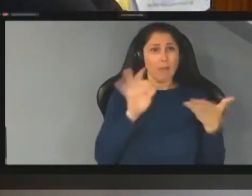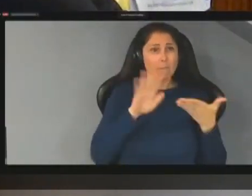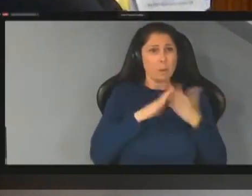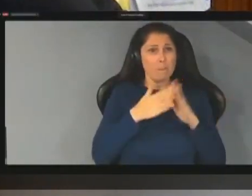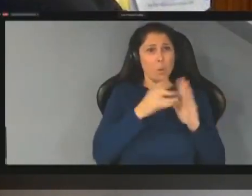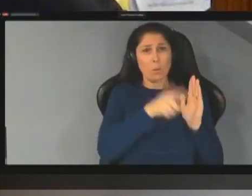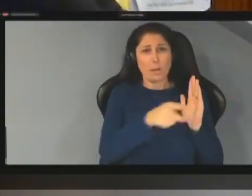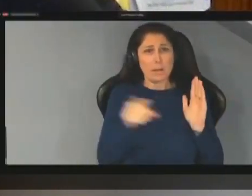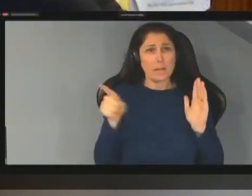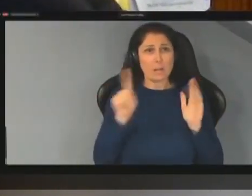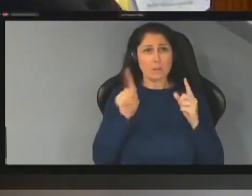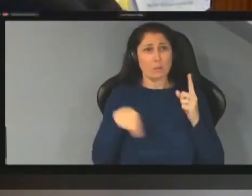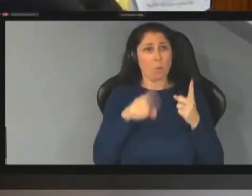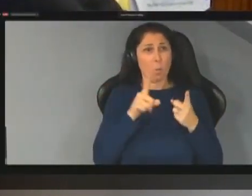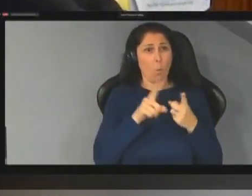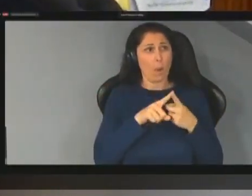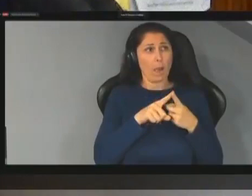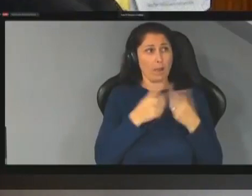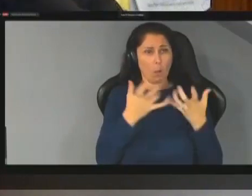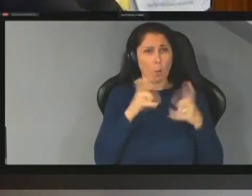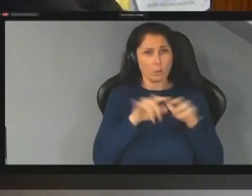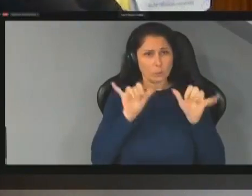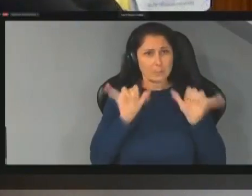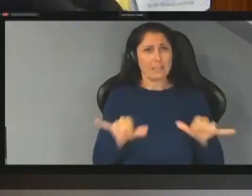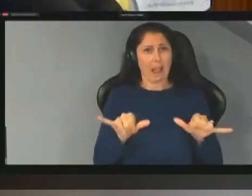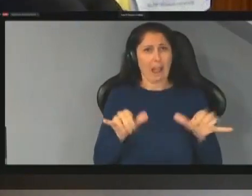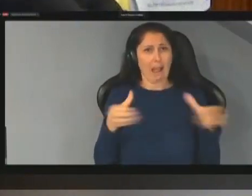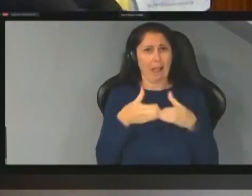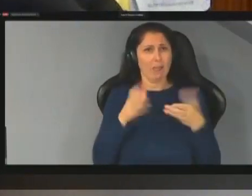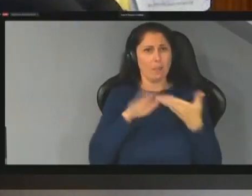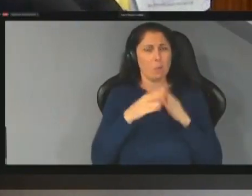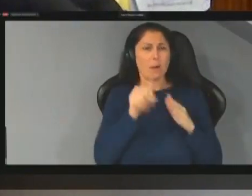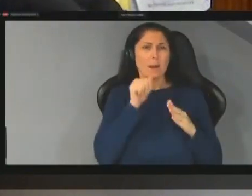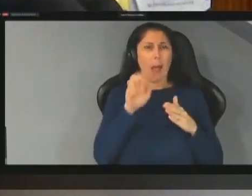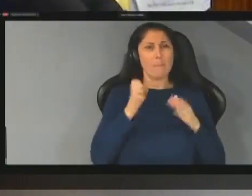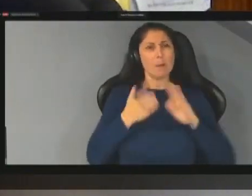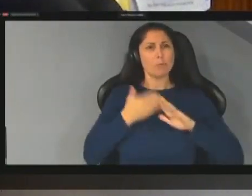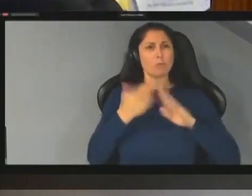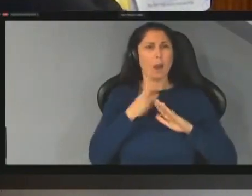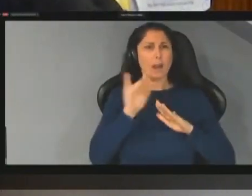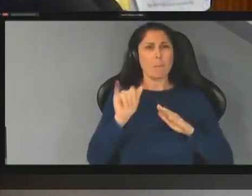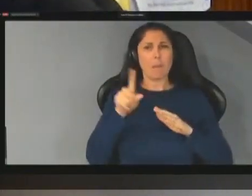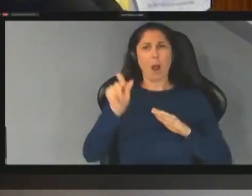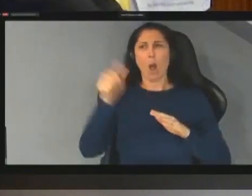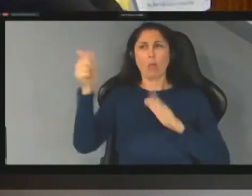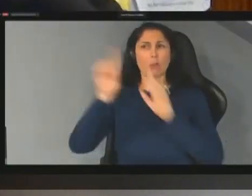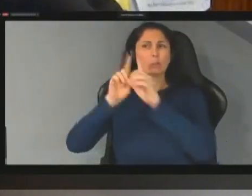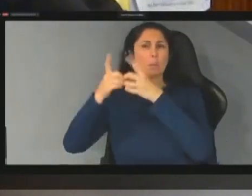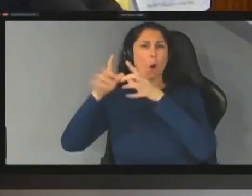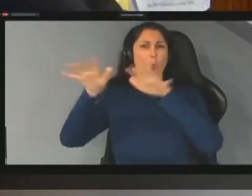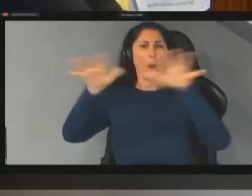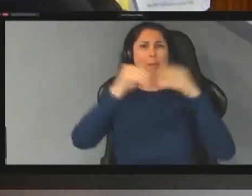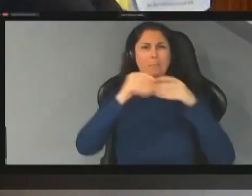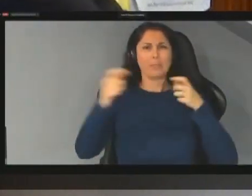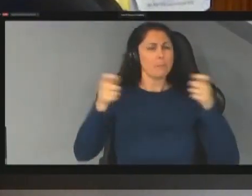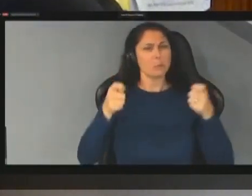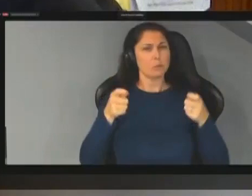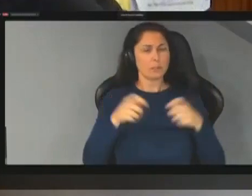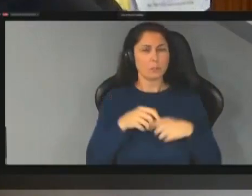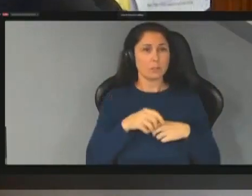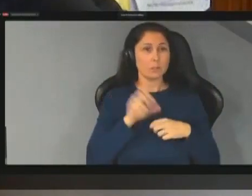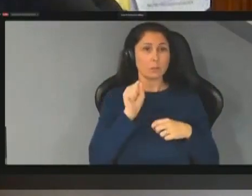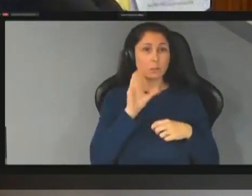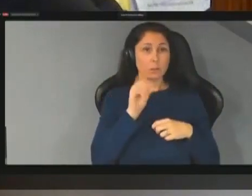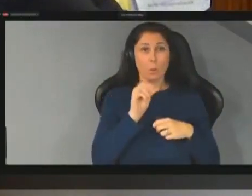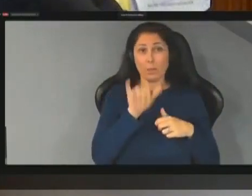these conversations to stay in community and not be run by city planning department, other departments within the administration. So that'd be